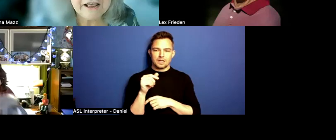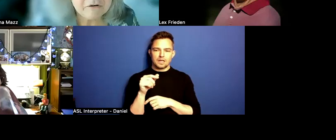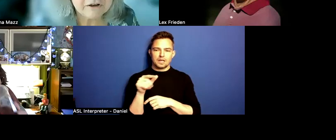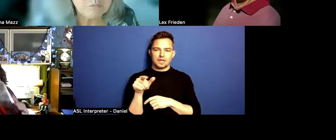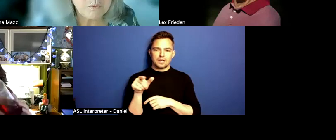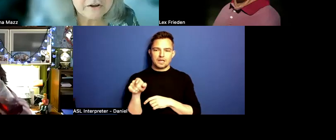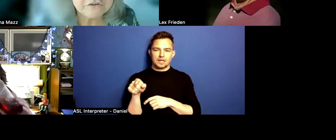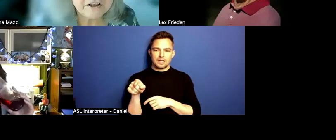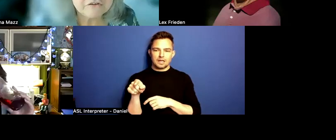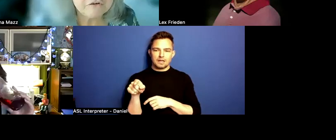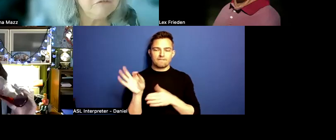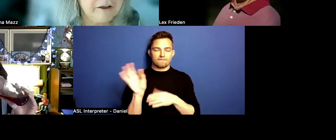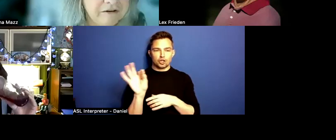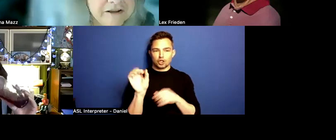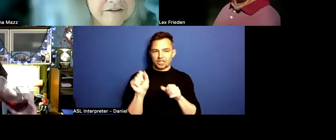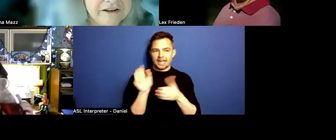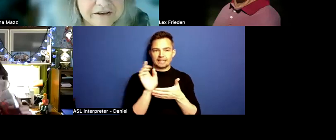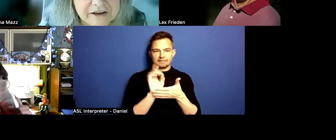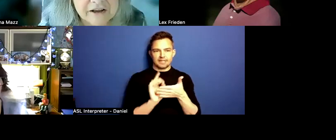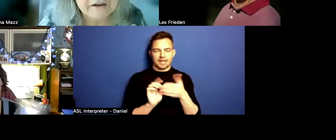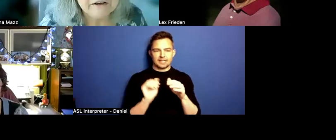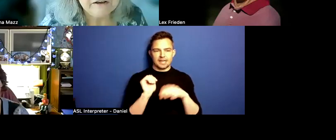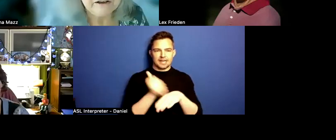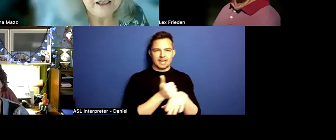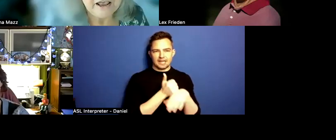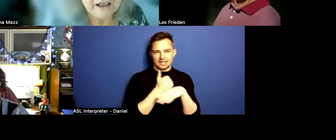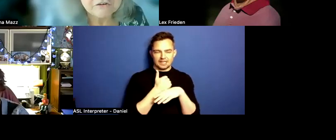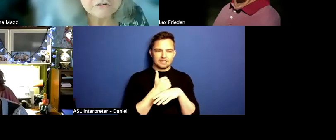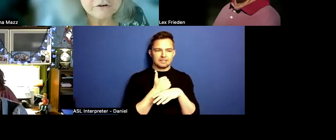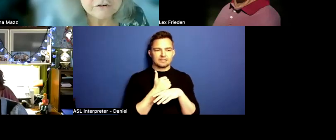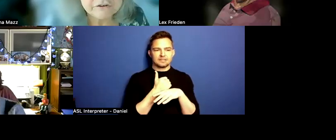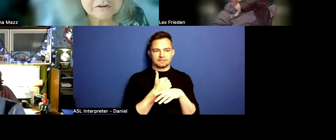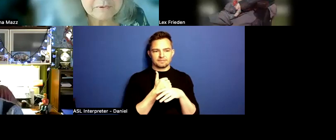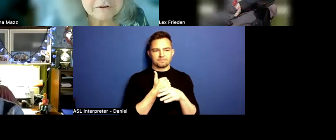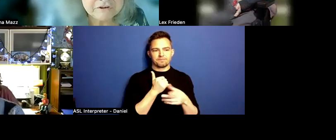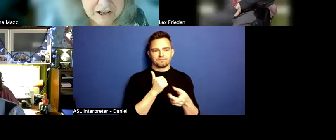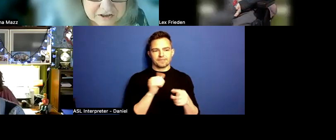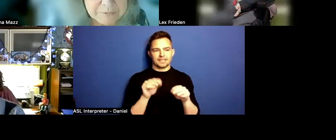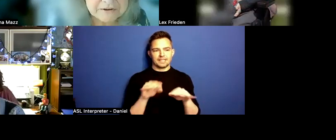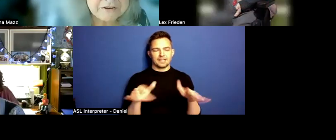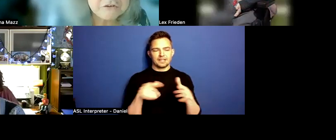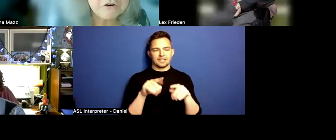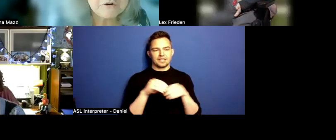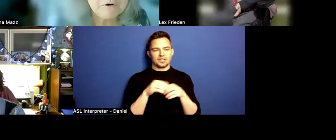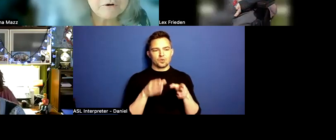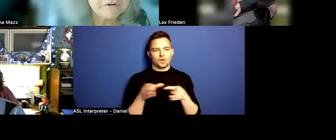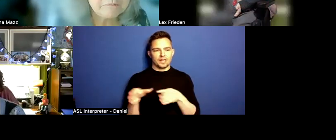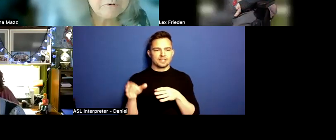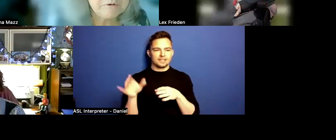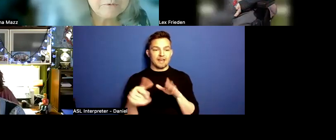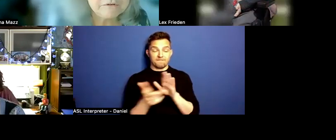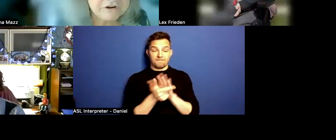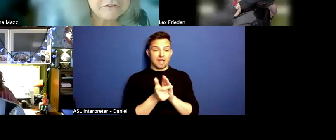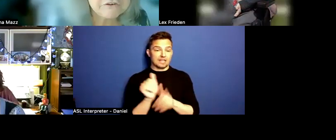designed and laid out in ways that do violate the ADA. And so there is an expectation on